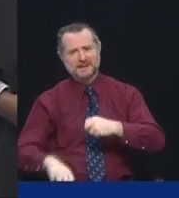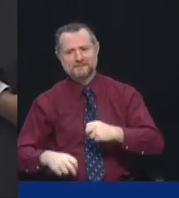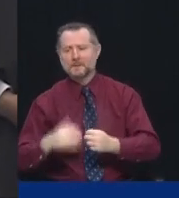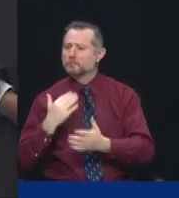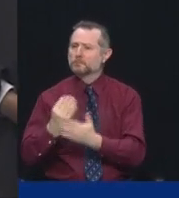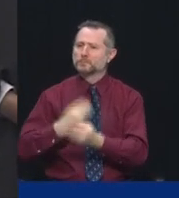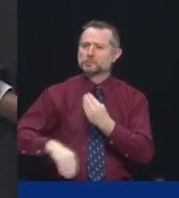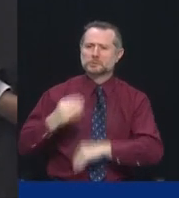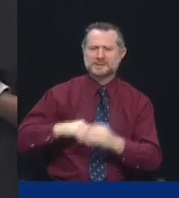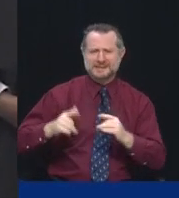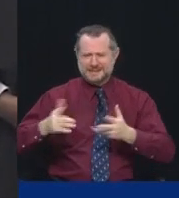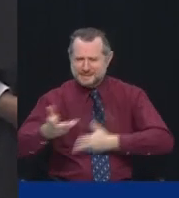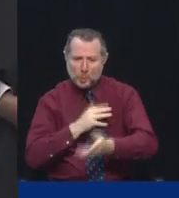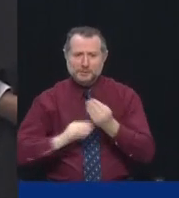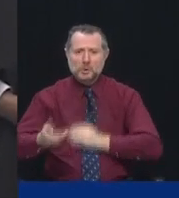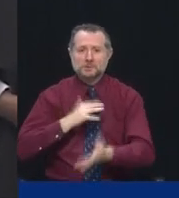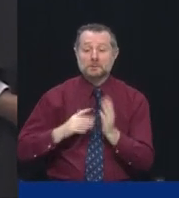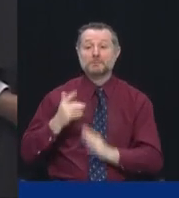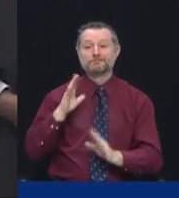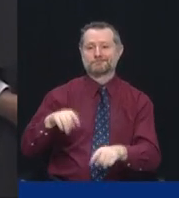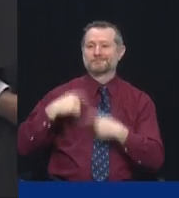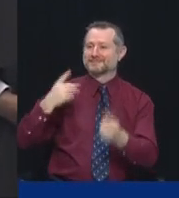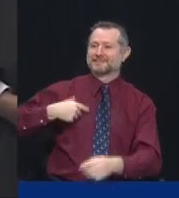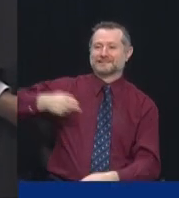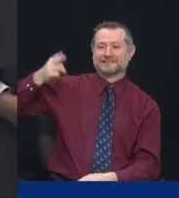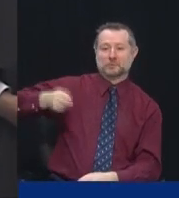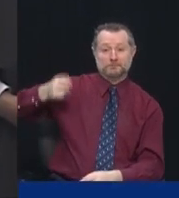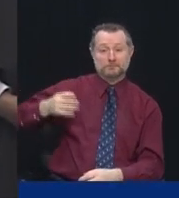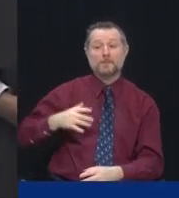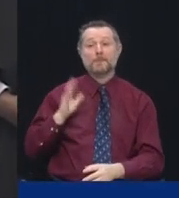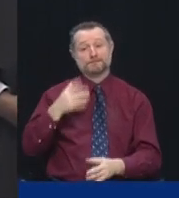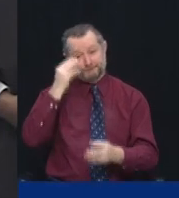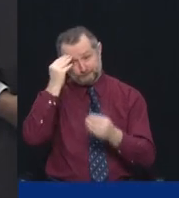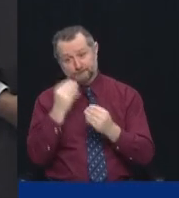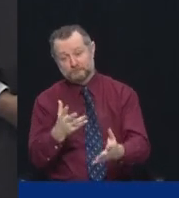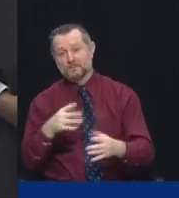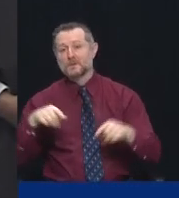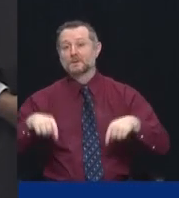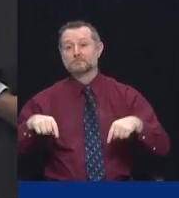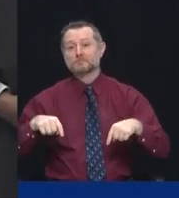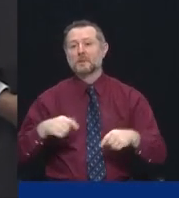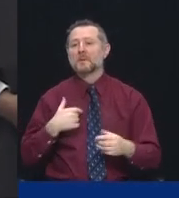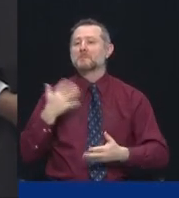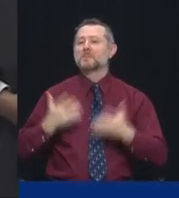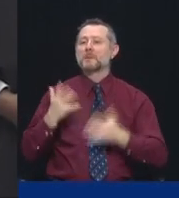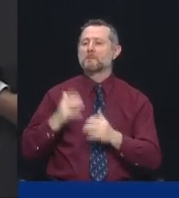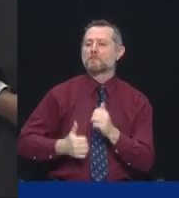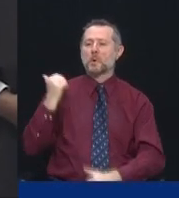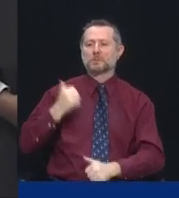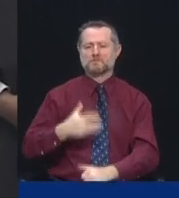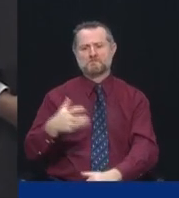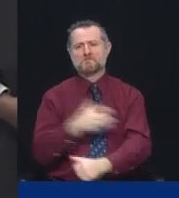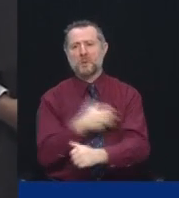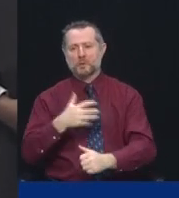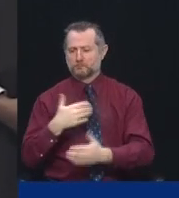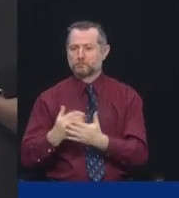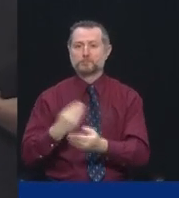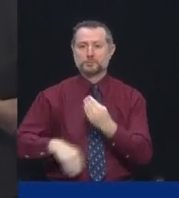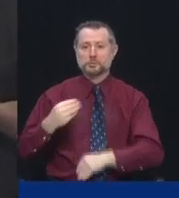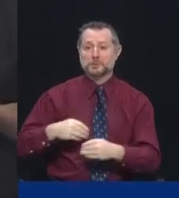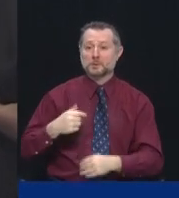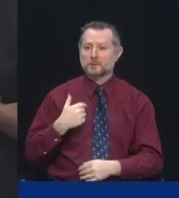probably the most potent budget that the state has done. And I want to thank Crystal